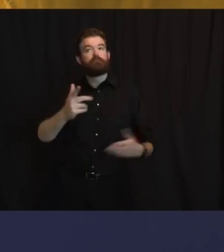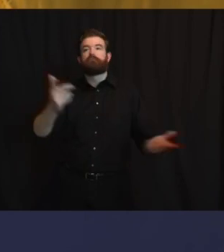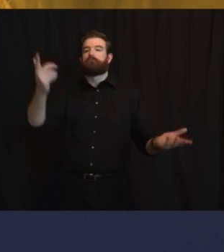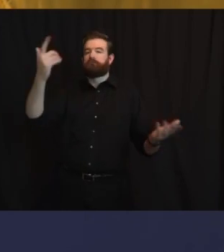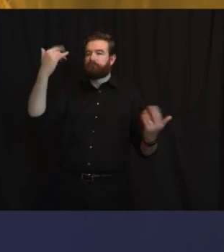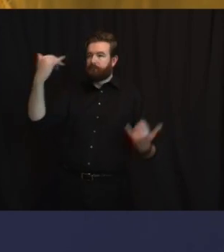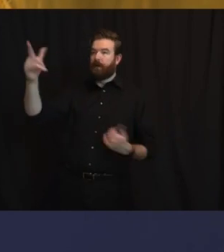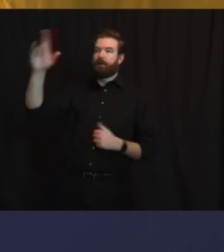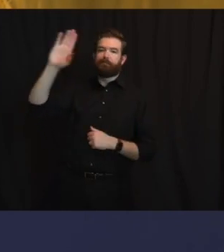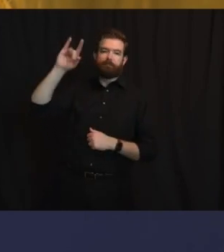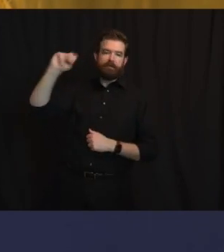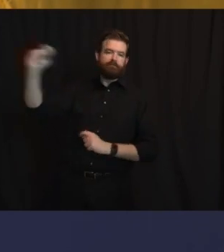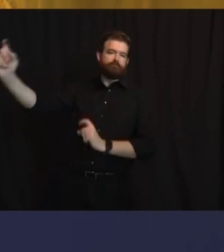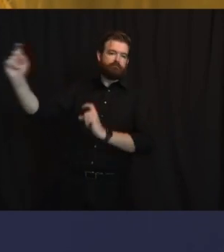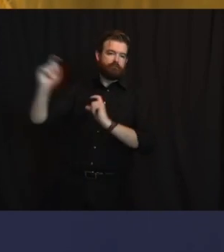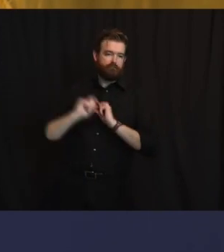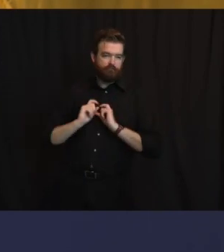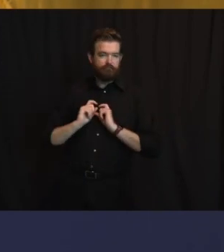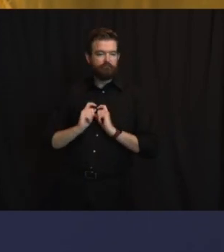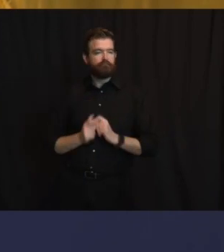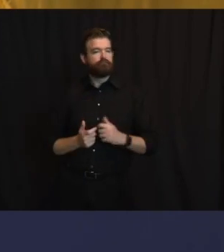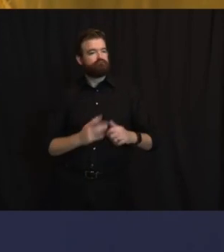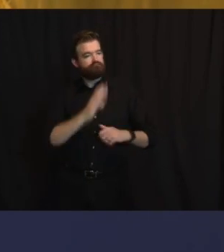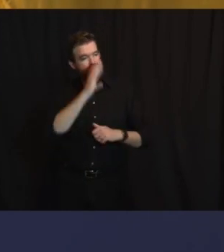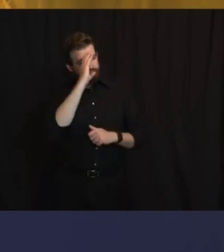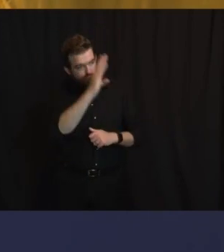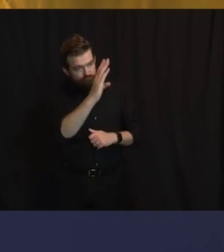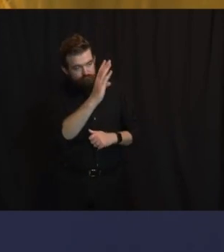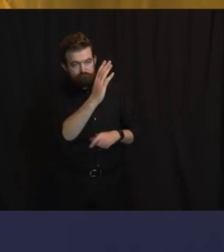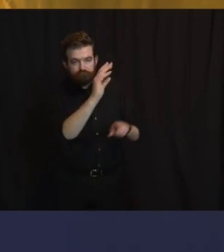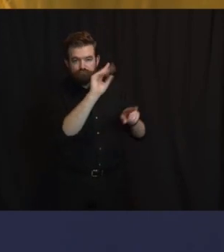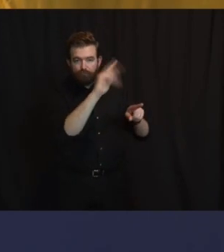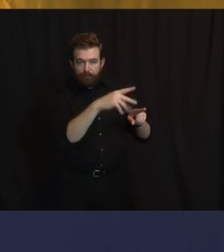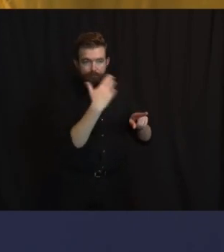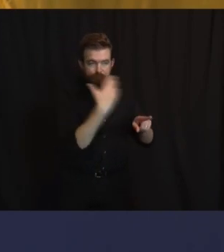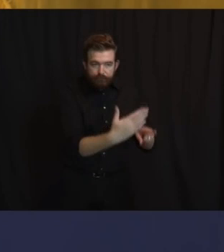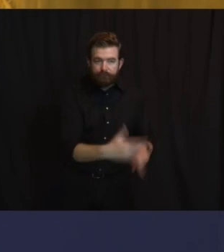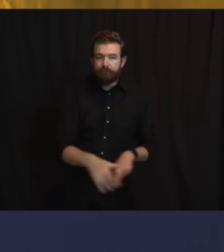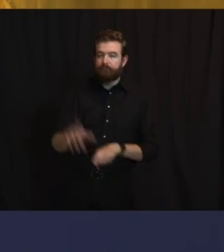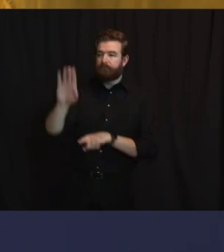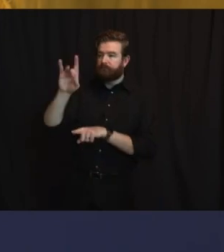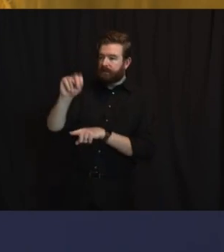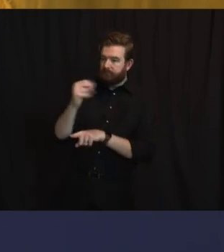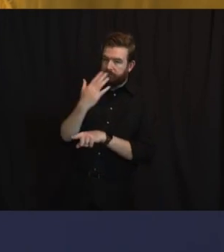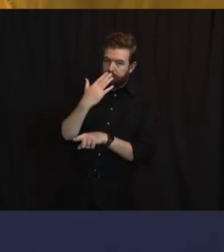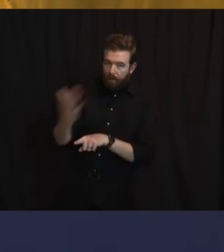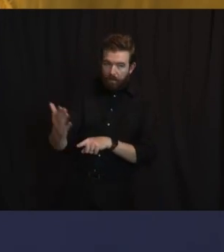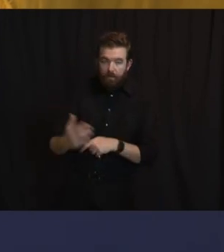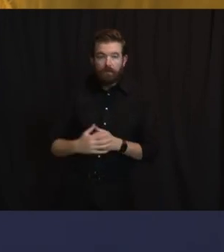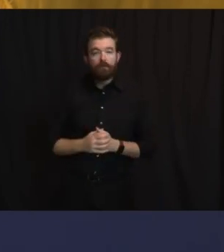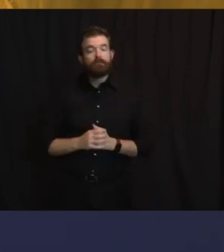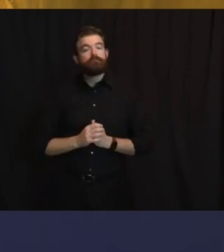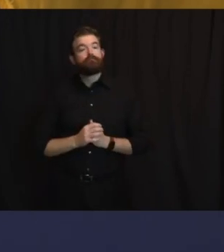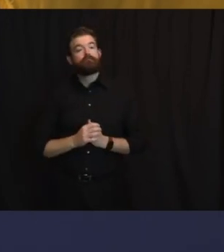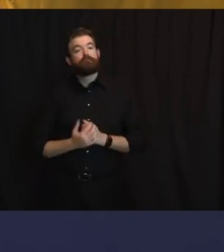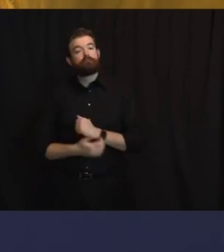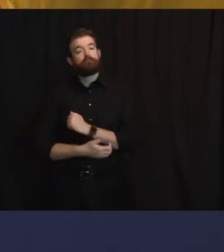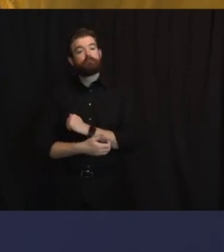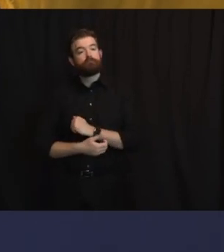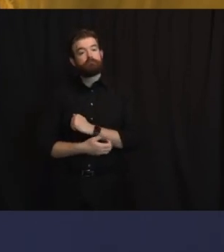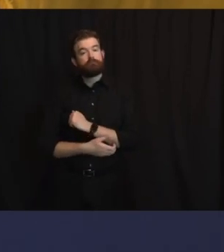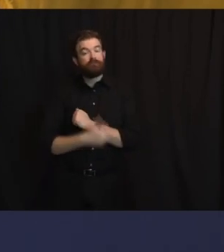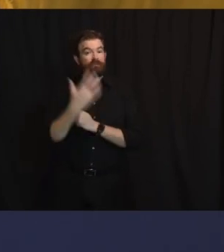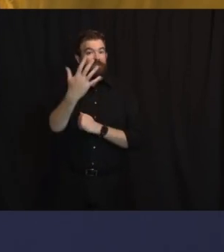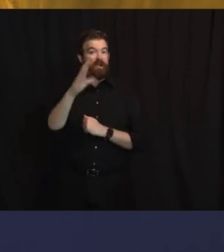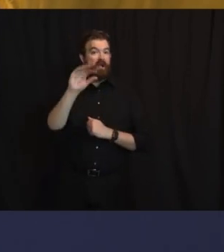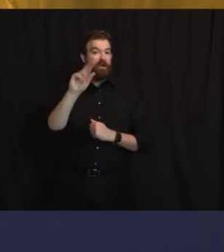So hats off, and those counties need that help, and they were disproportionately impacted. The whole state was clobbered by that storm, but those